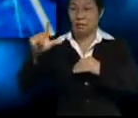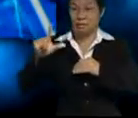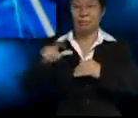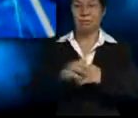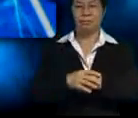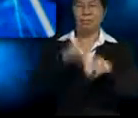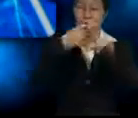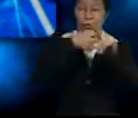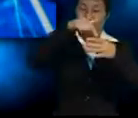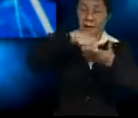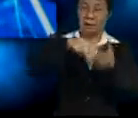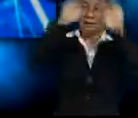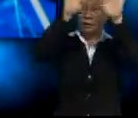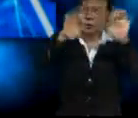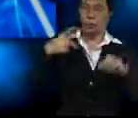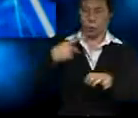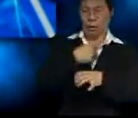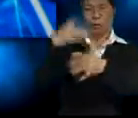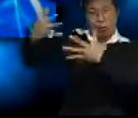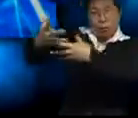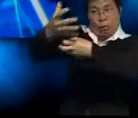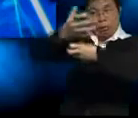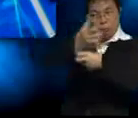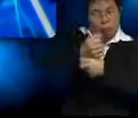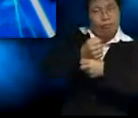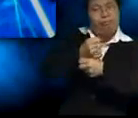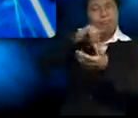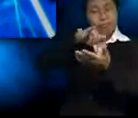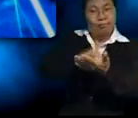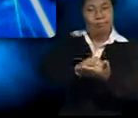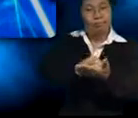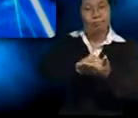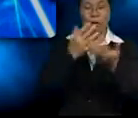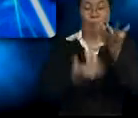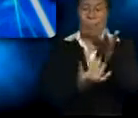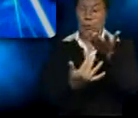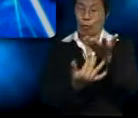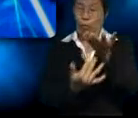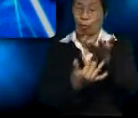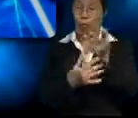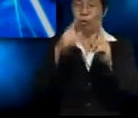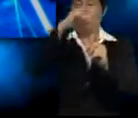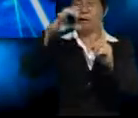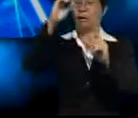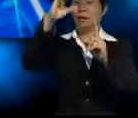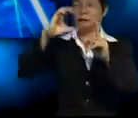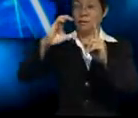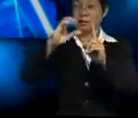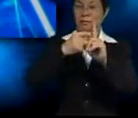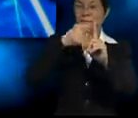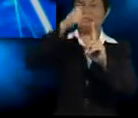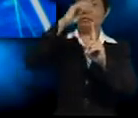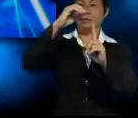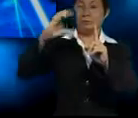From this experiment, we can conclude that boiling with a temperature of 100 degrees Celsius